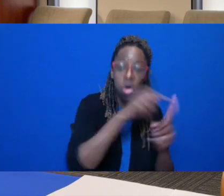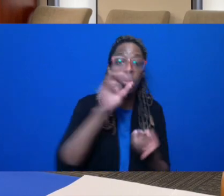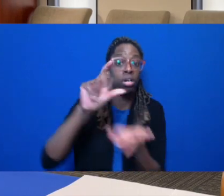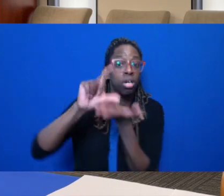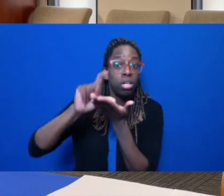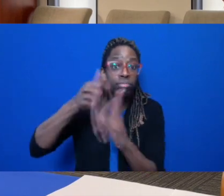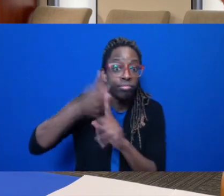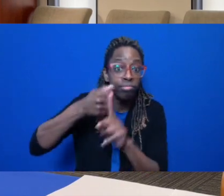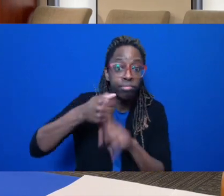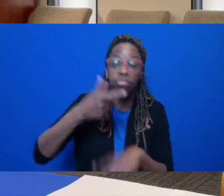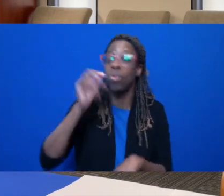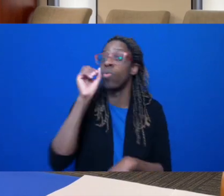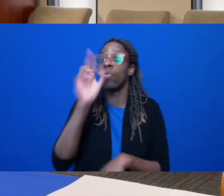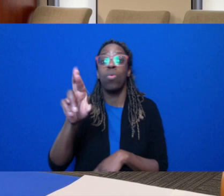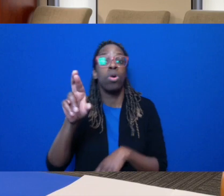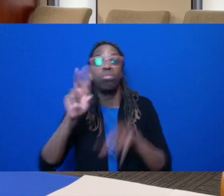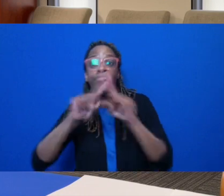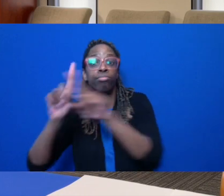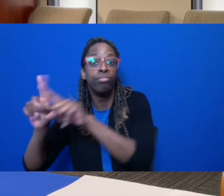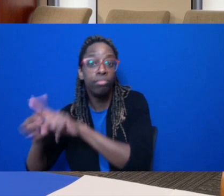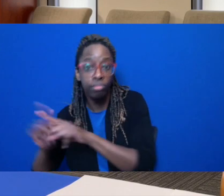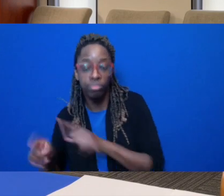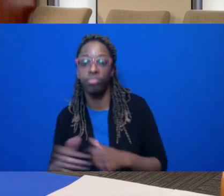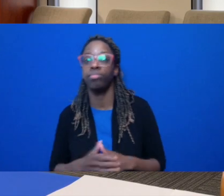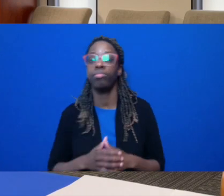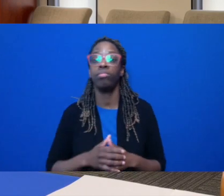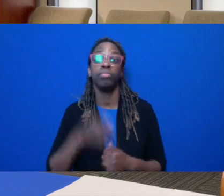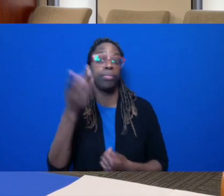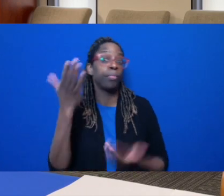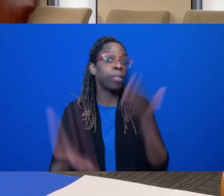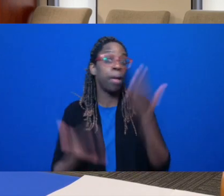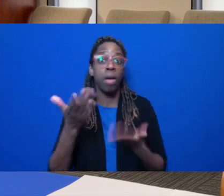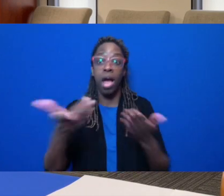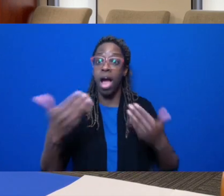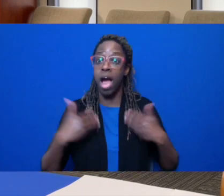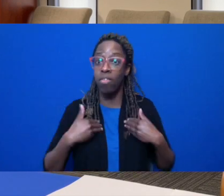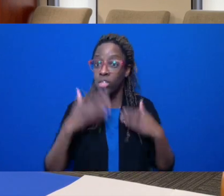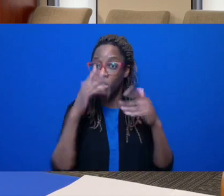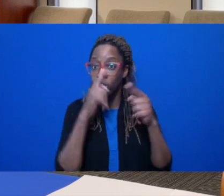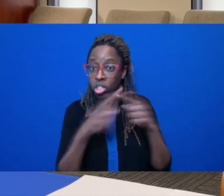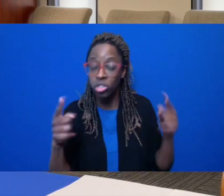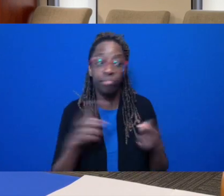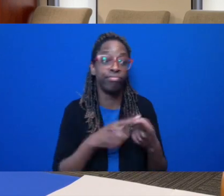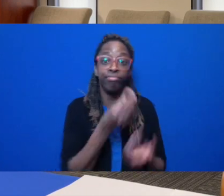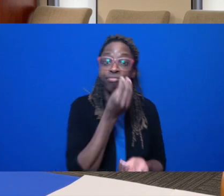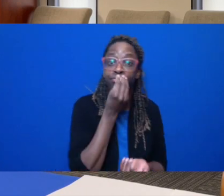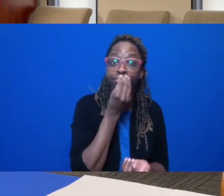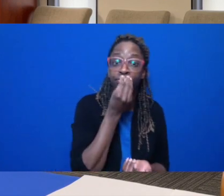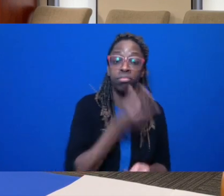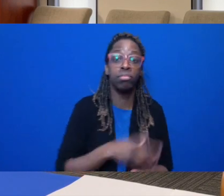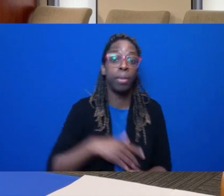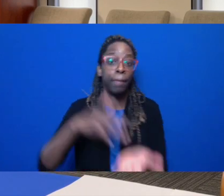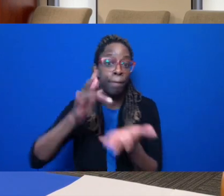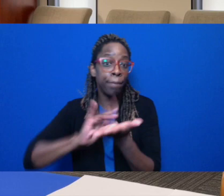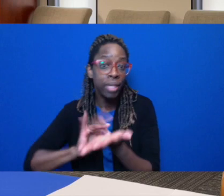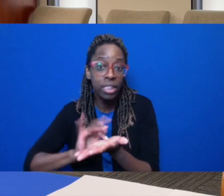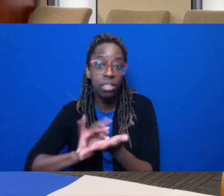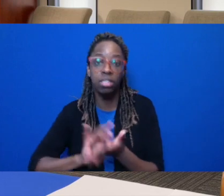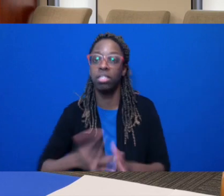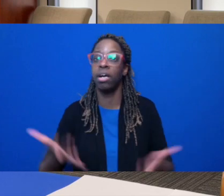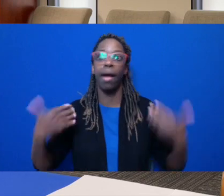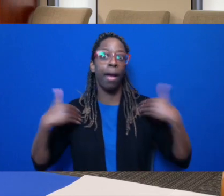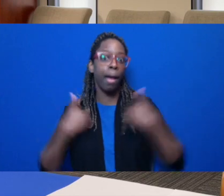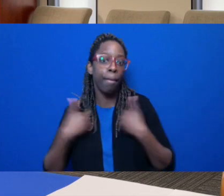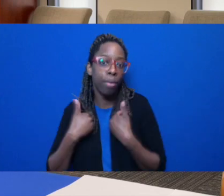or seasonal allergies like I have, are not a reason that you should not get the vaccine. They're not a contraindication. It